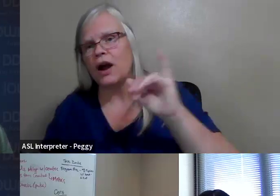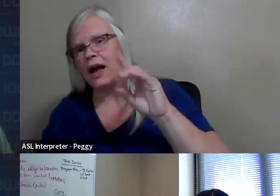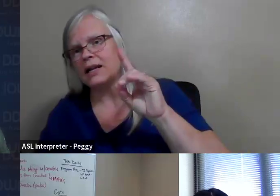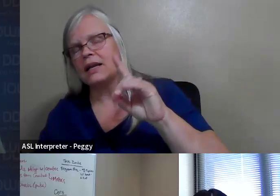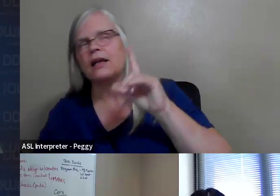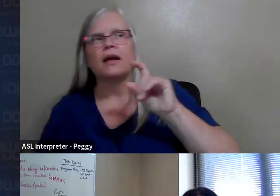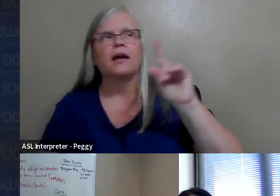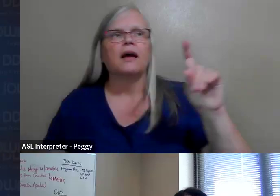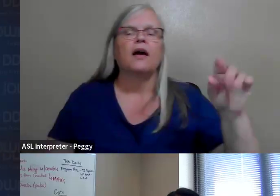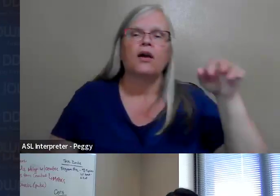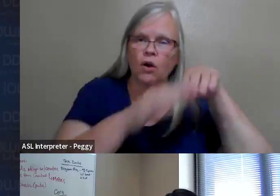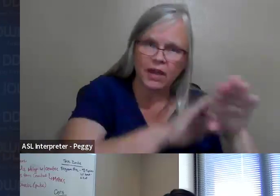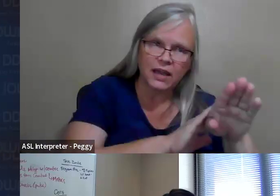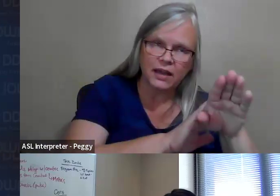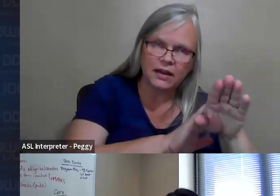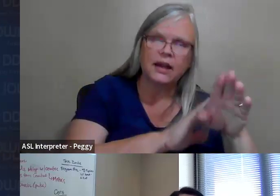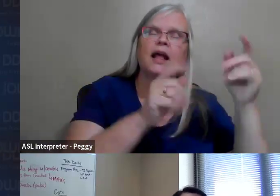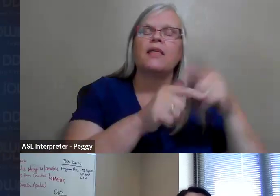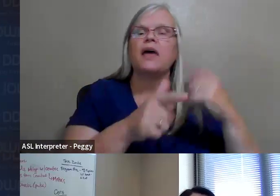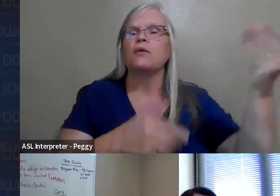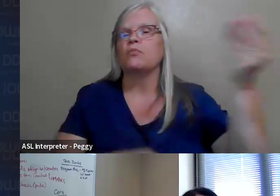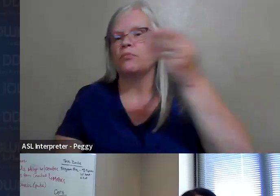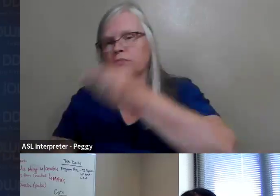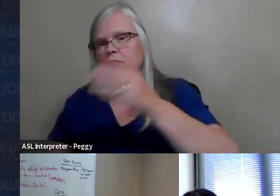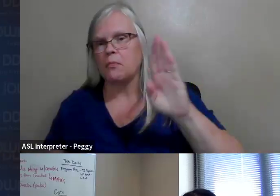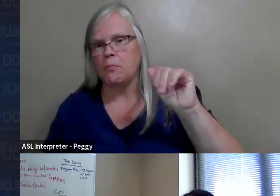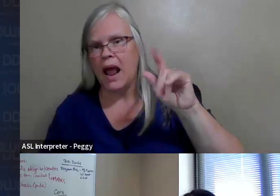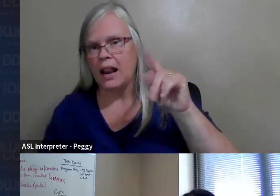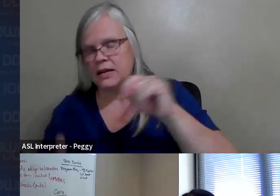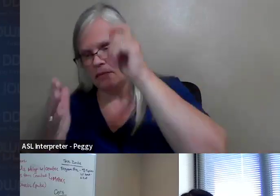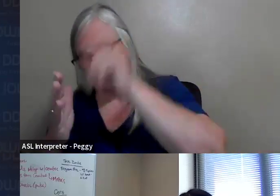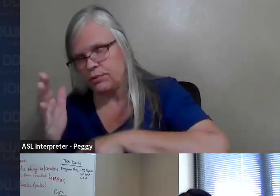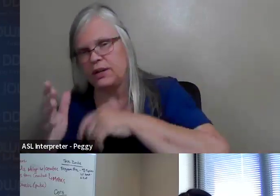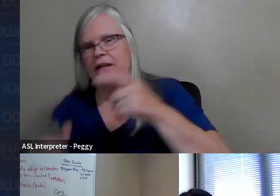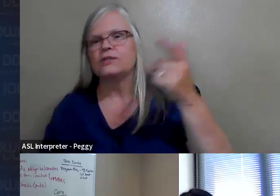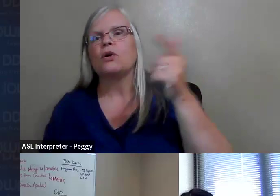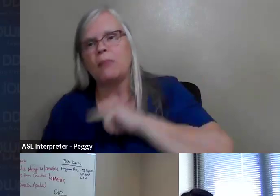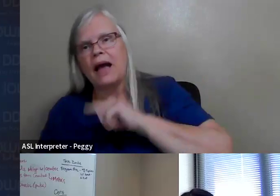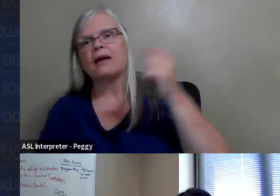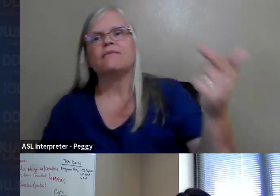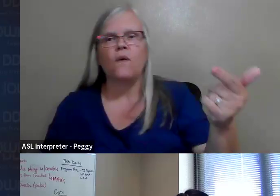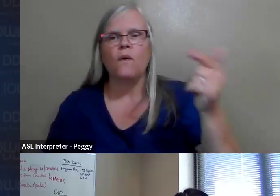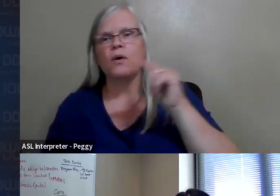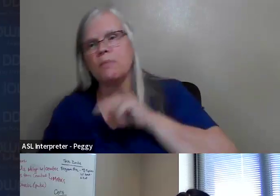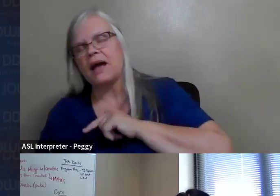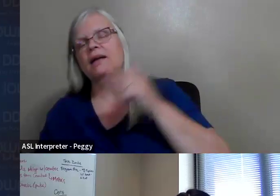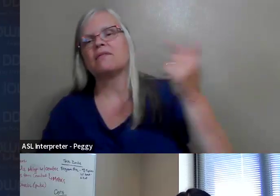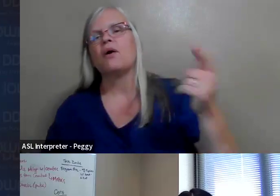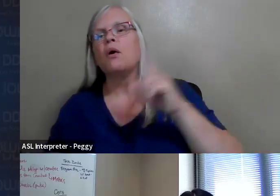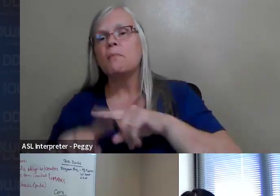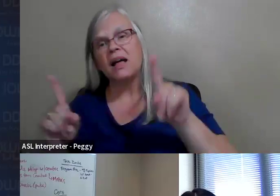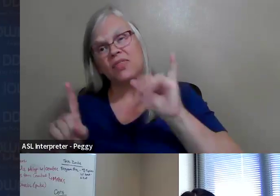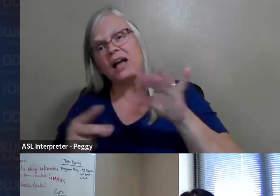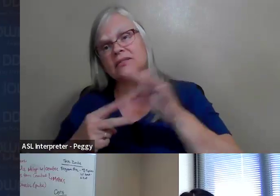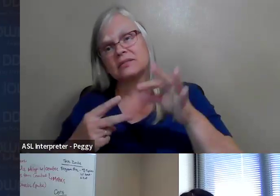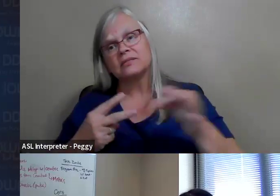go back in and get the ballot and bring it all back. So, there is some back and forth, but that is an option